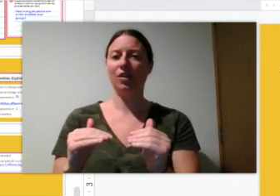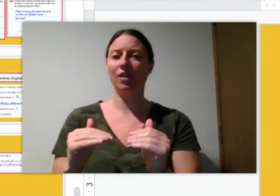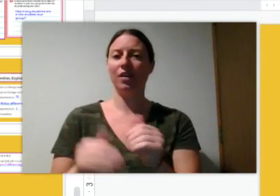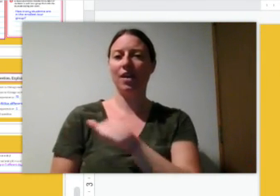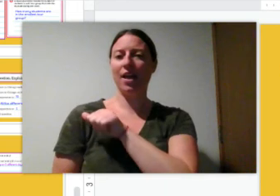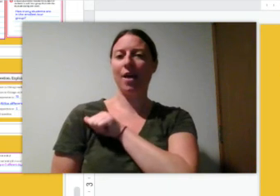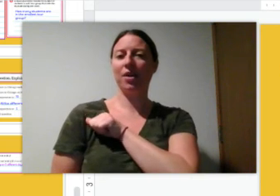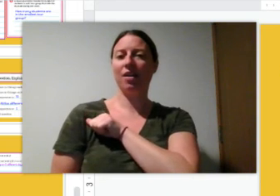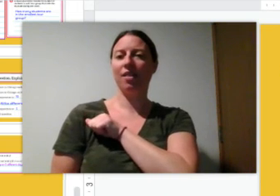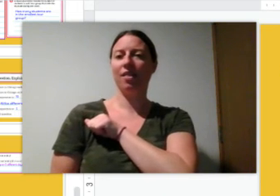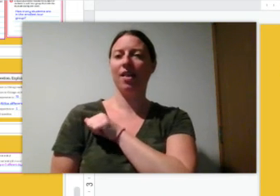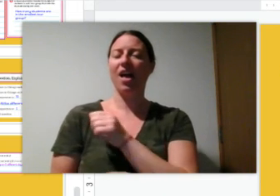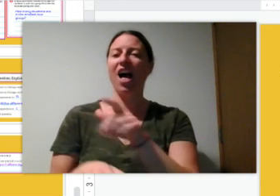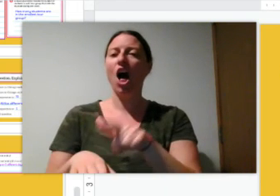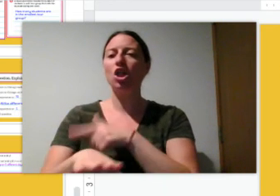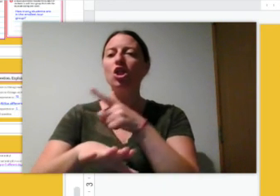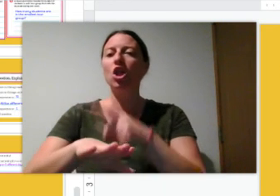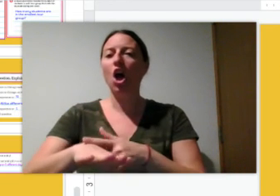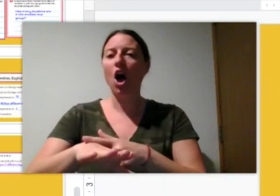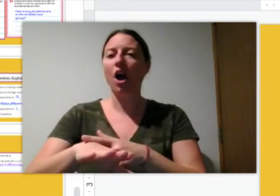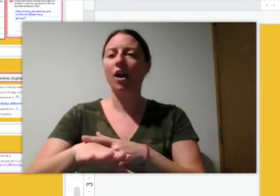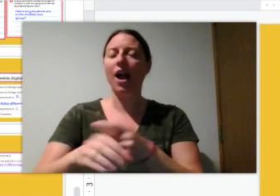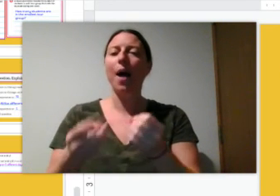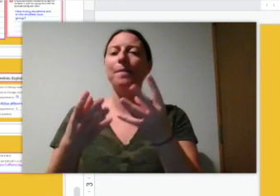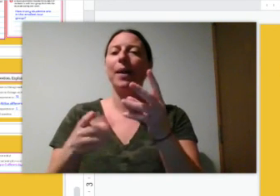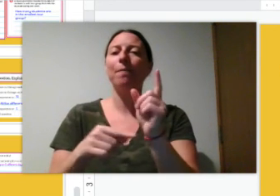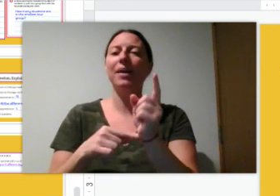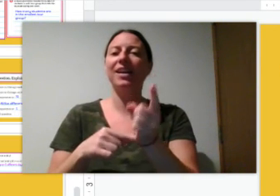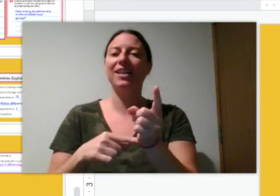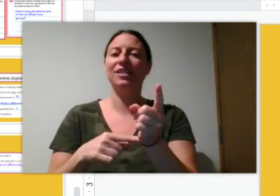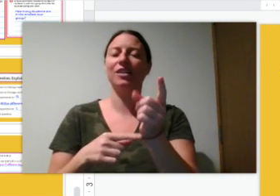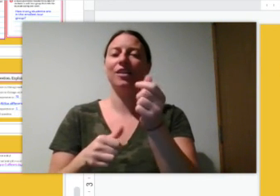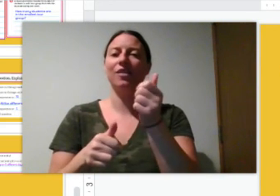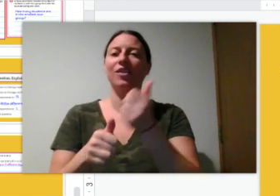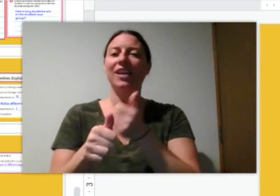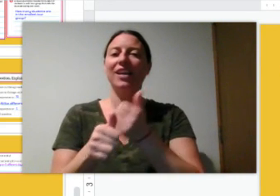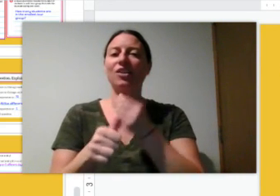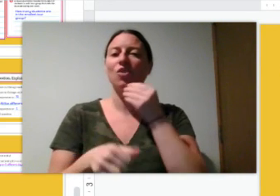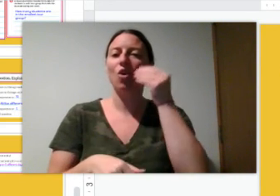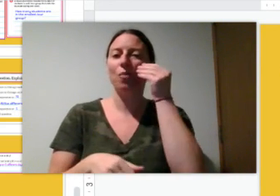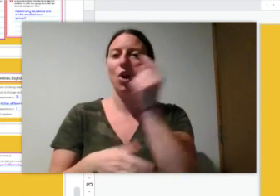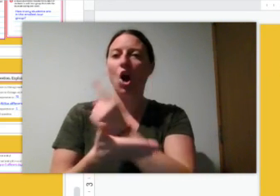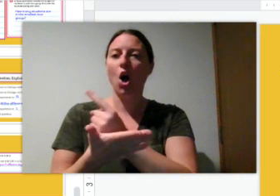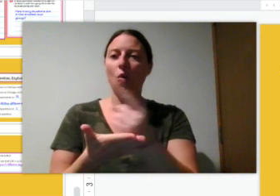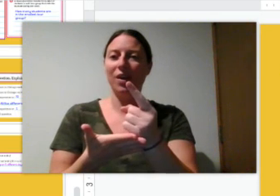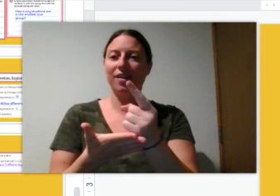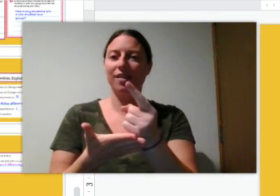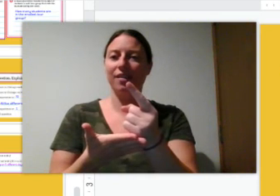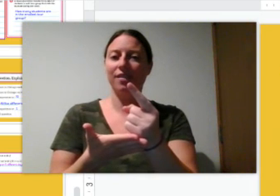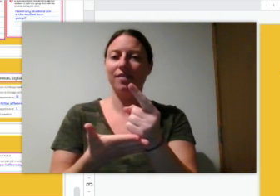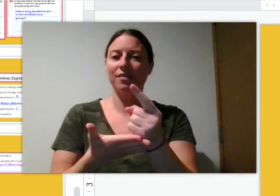all 5 days. And here's your homework.